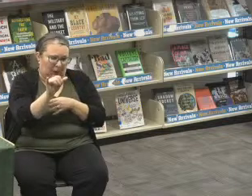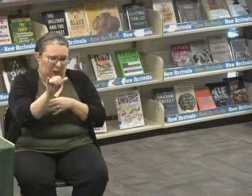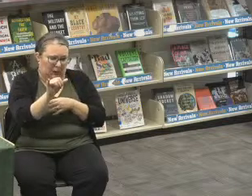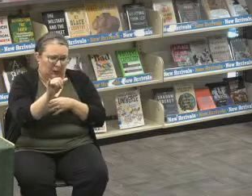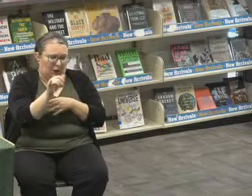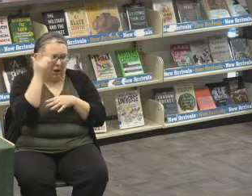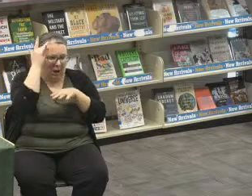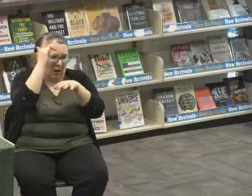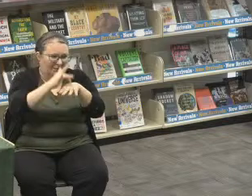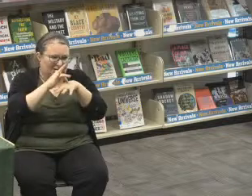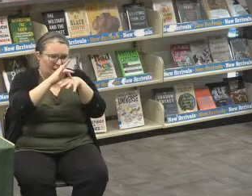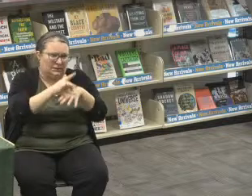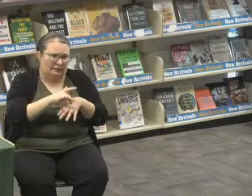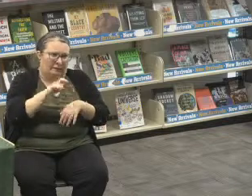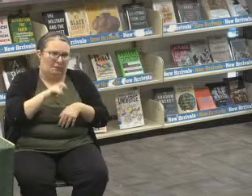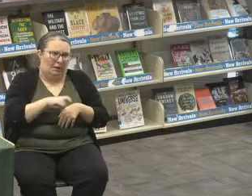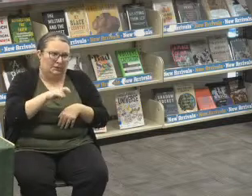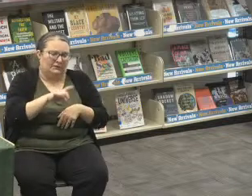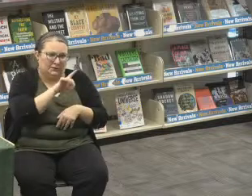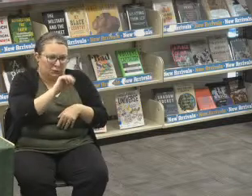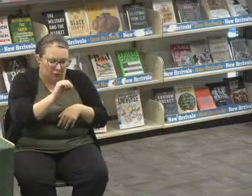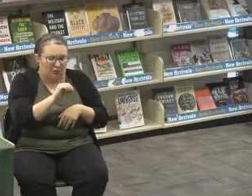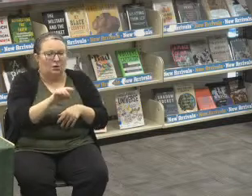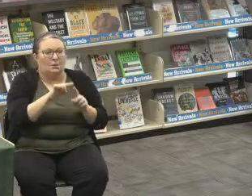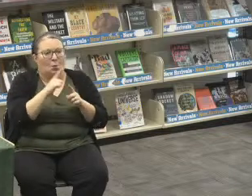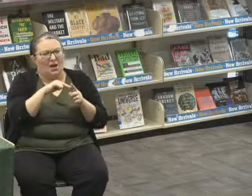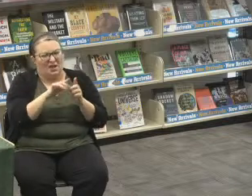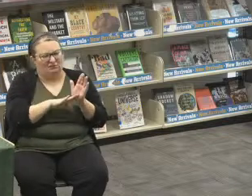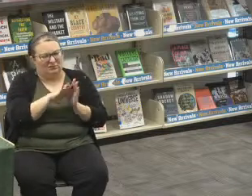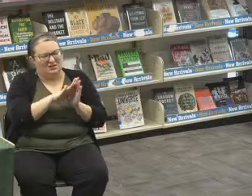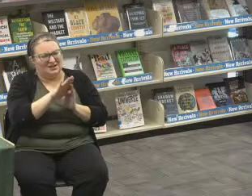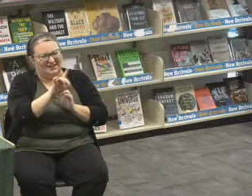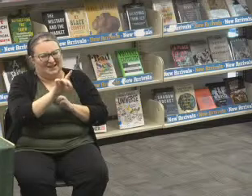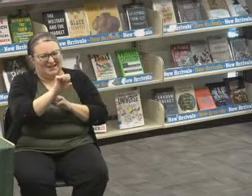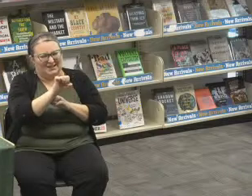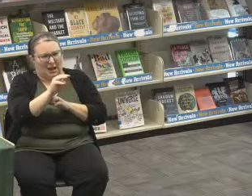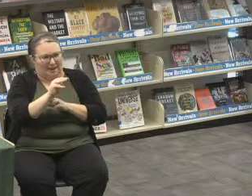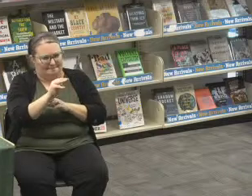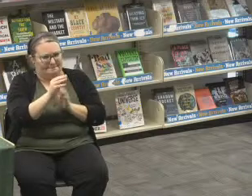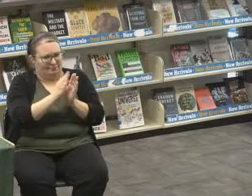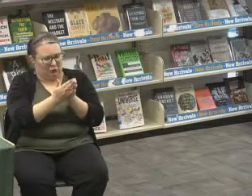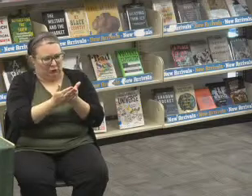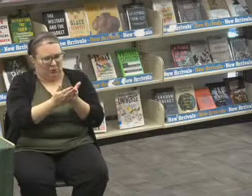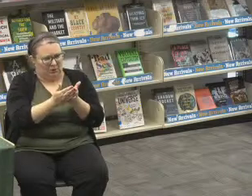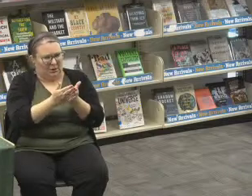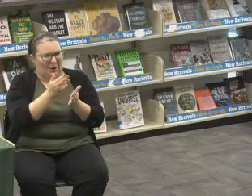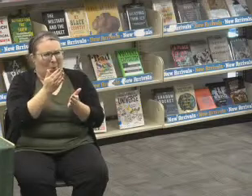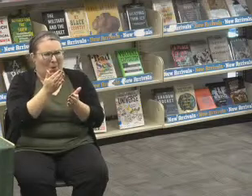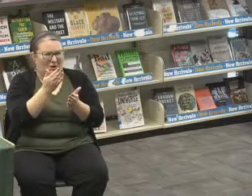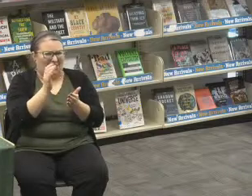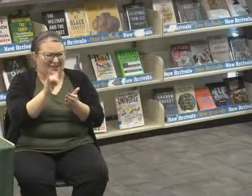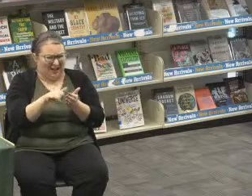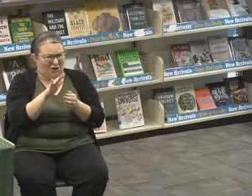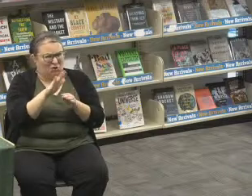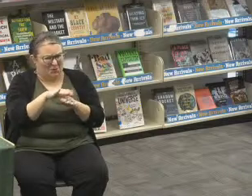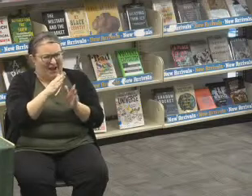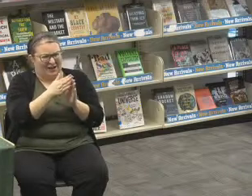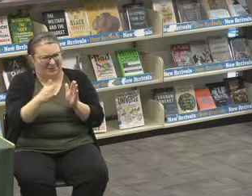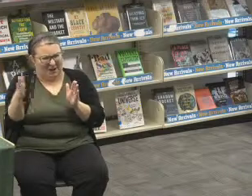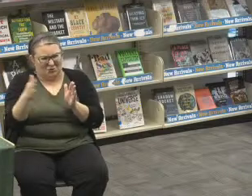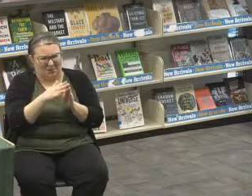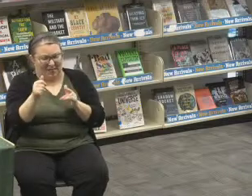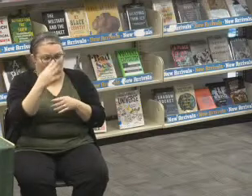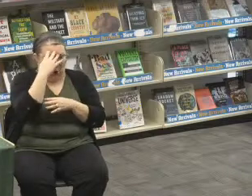obsessive compulsive disorder, but when they were like putting together the DSM originally, they were thinking about, should this be a spectrum, almost like the